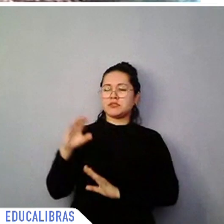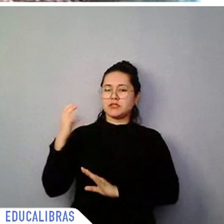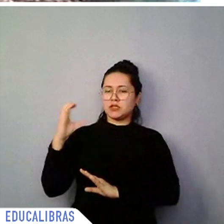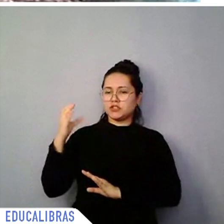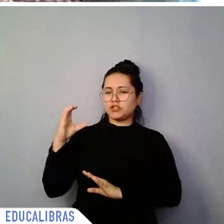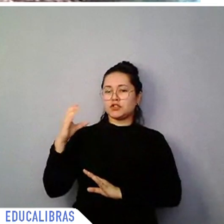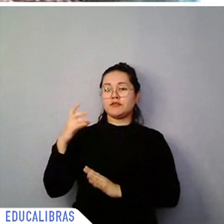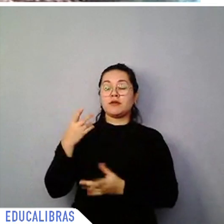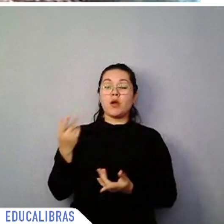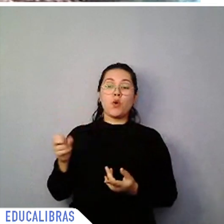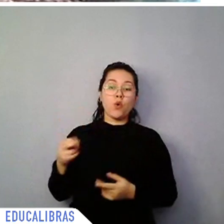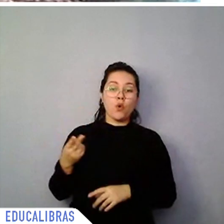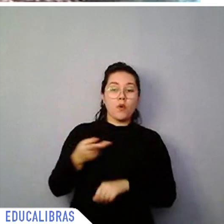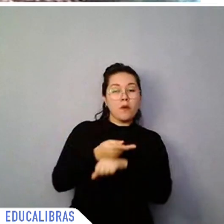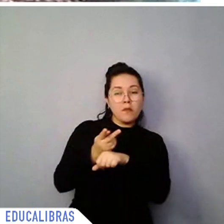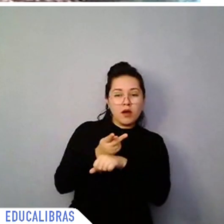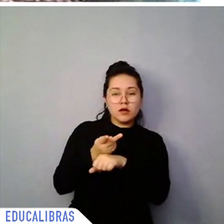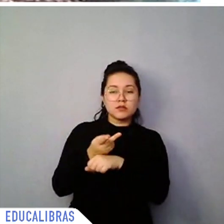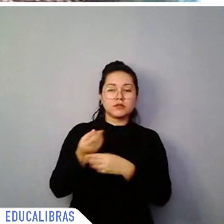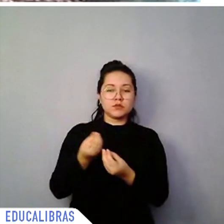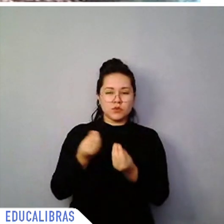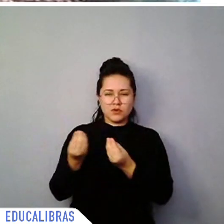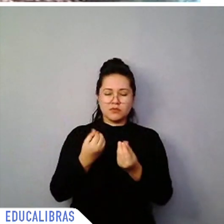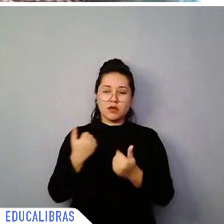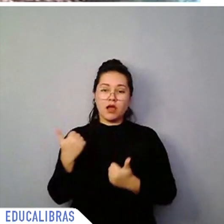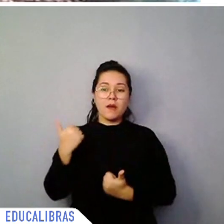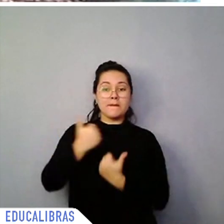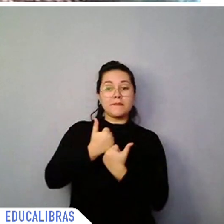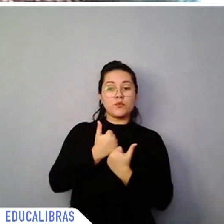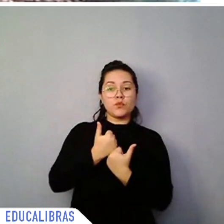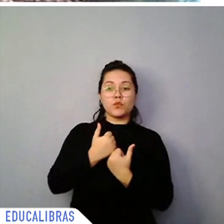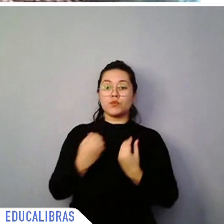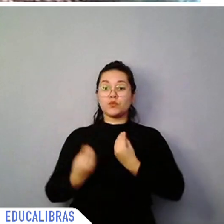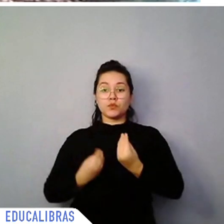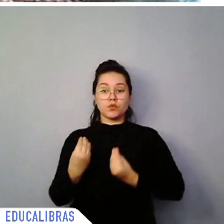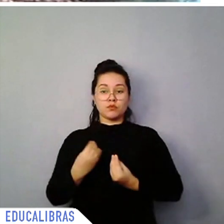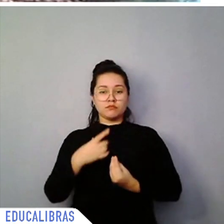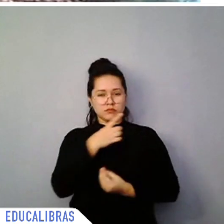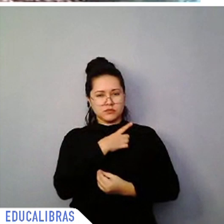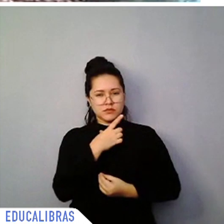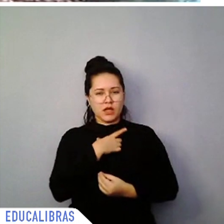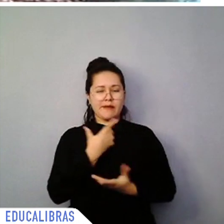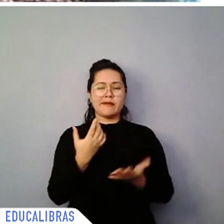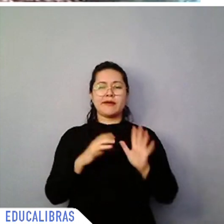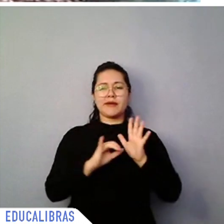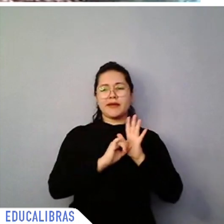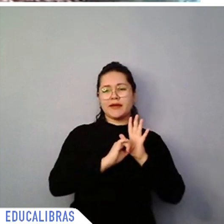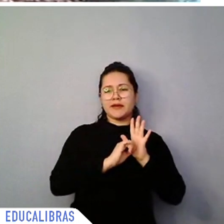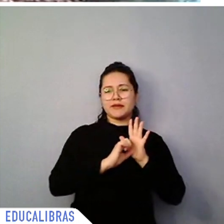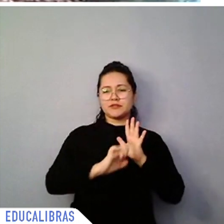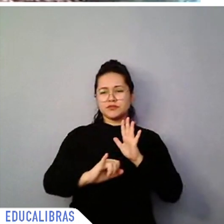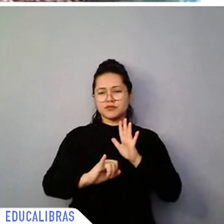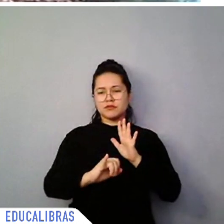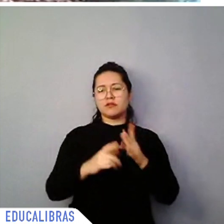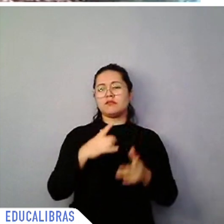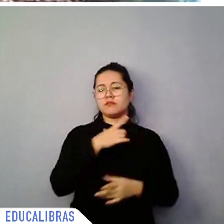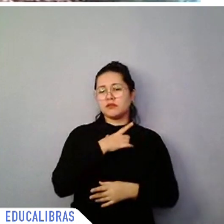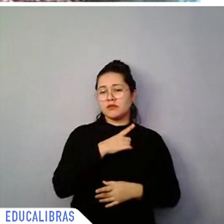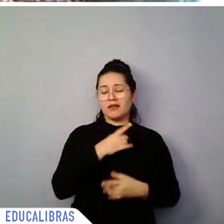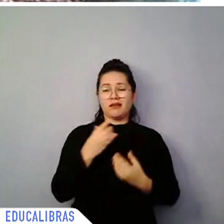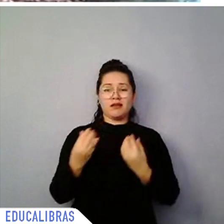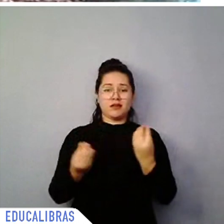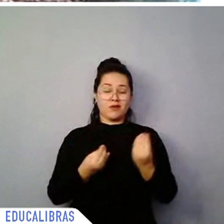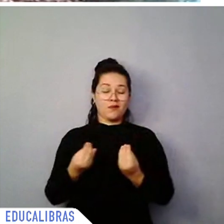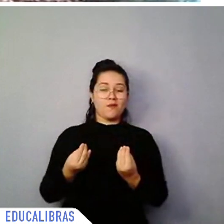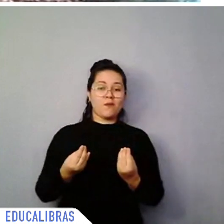regarding scientific disclosure and research. How can we mention and support this? Is